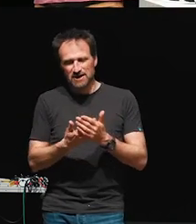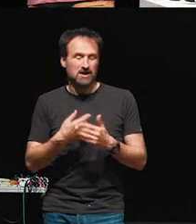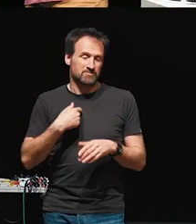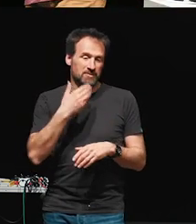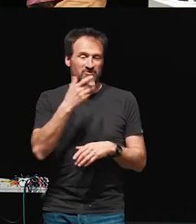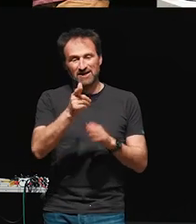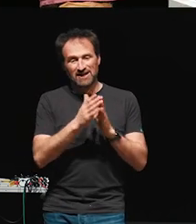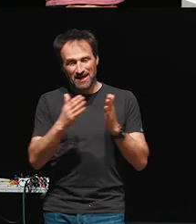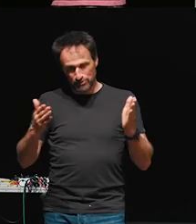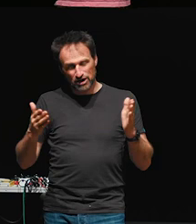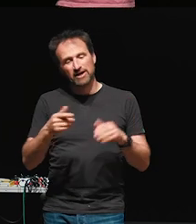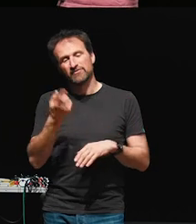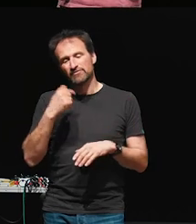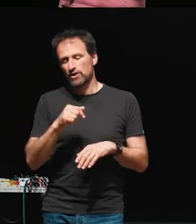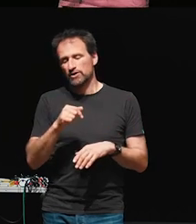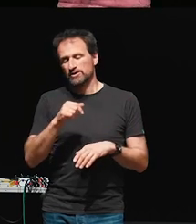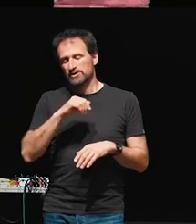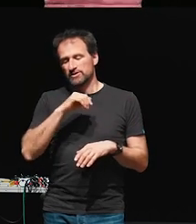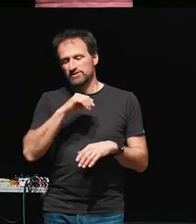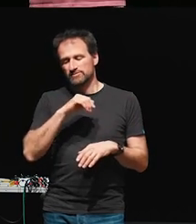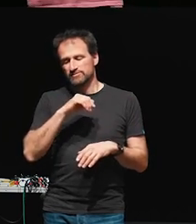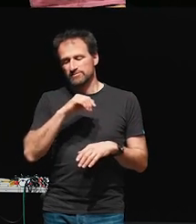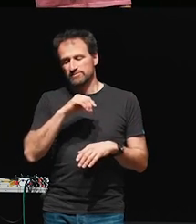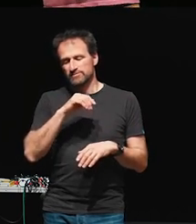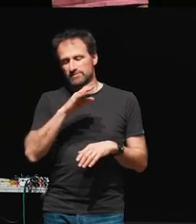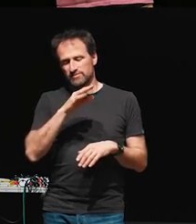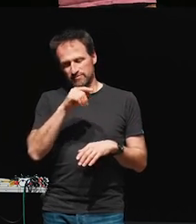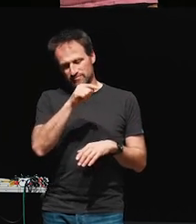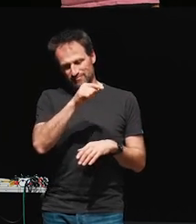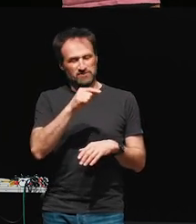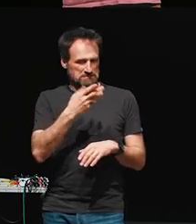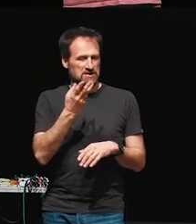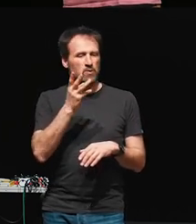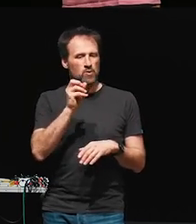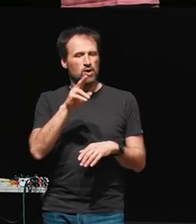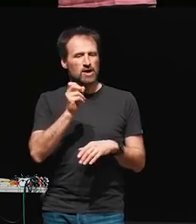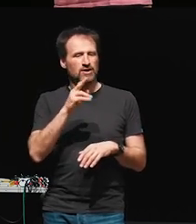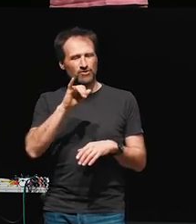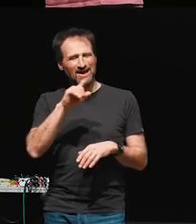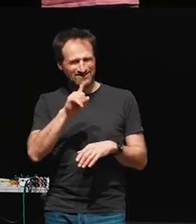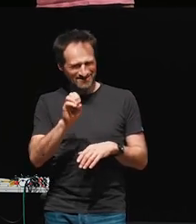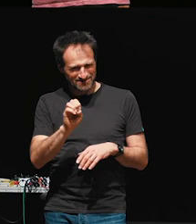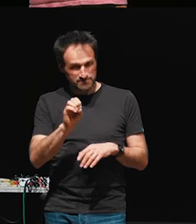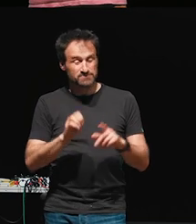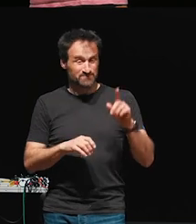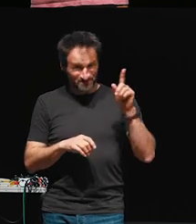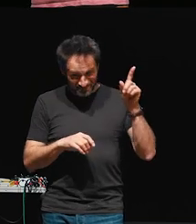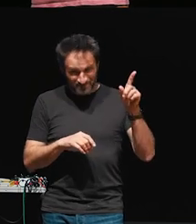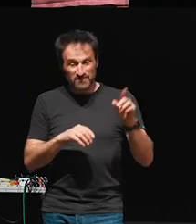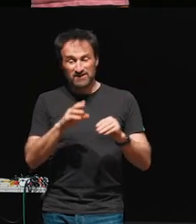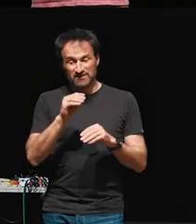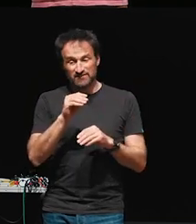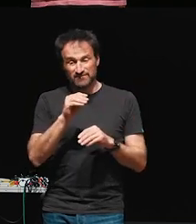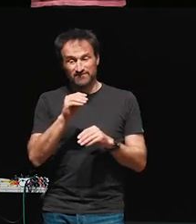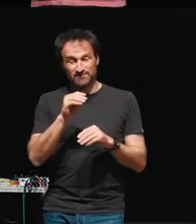from Jason Miller, or develop it. He created Preact. And this library will take an ES module that you've already